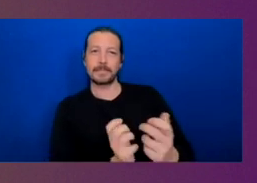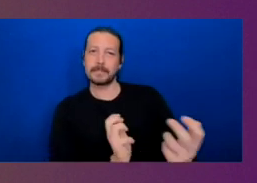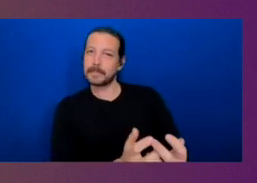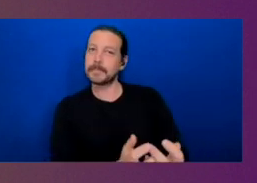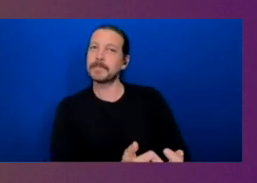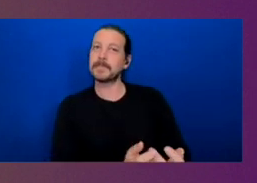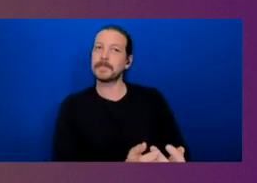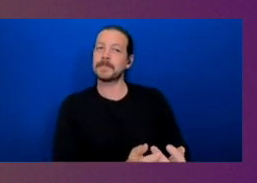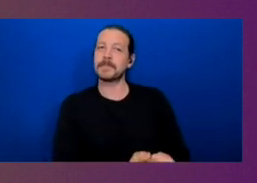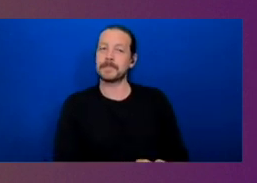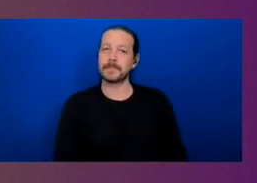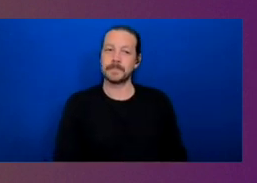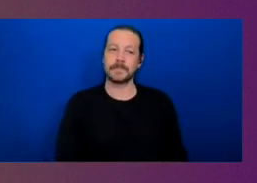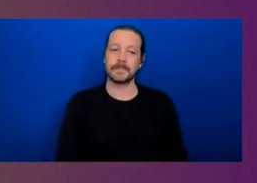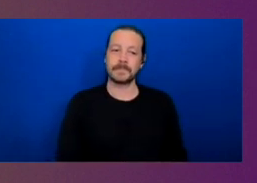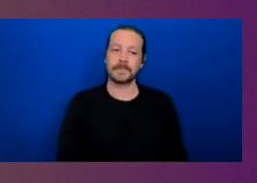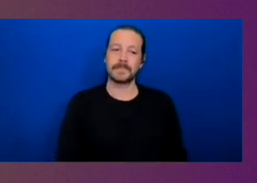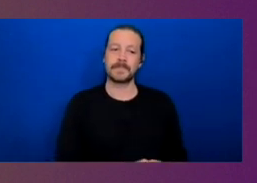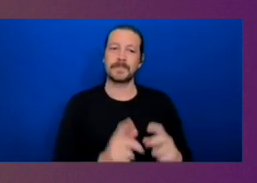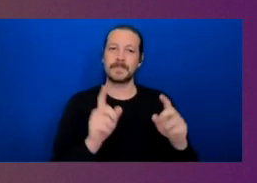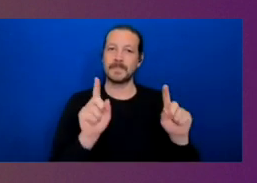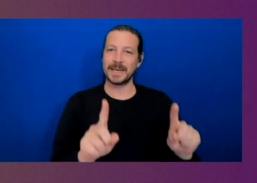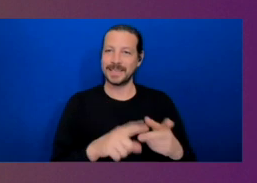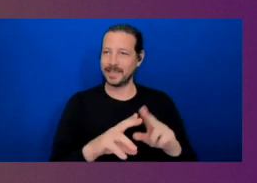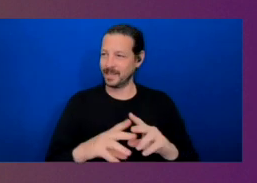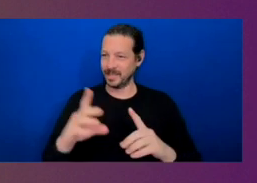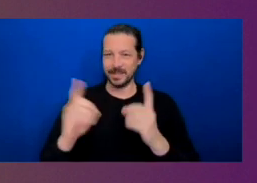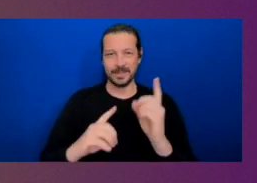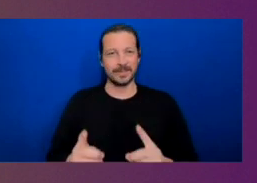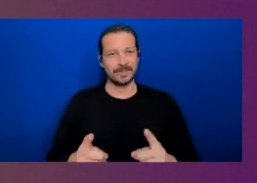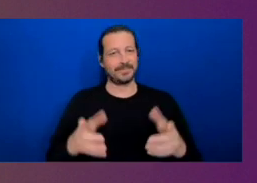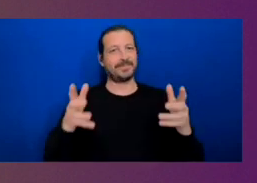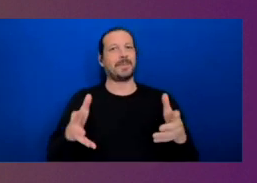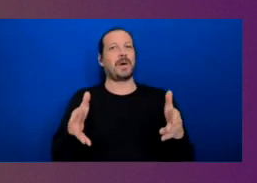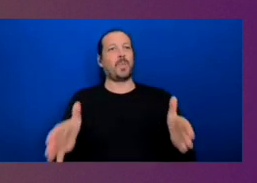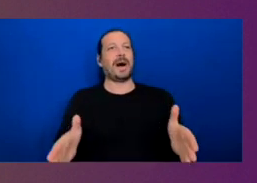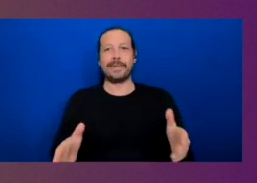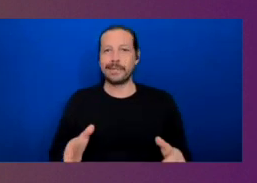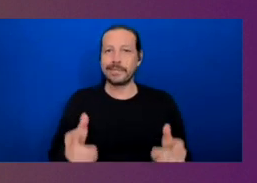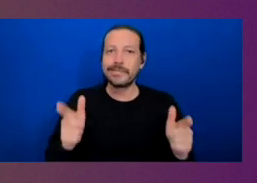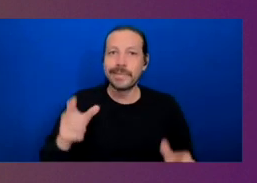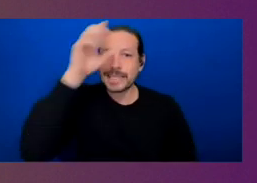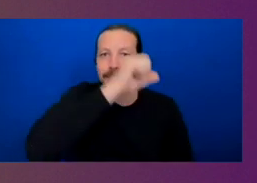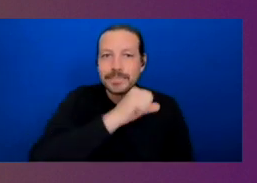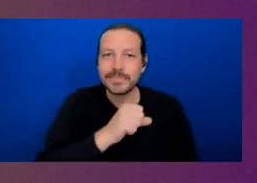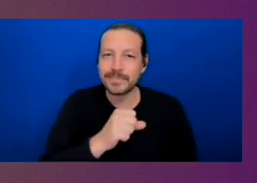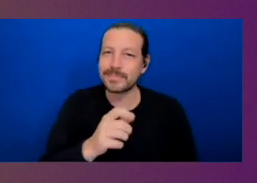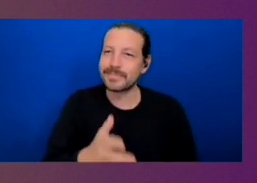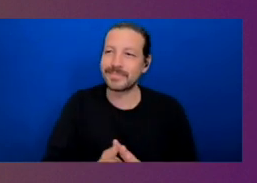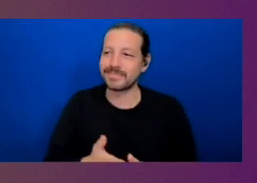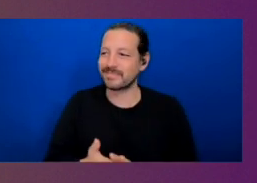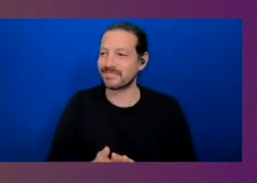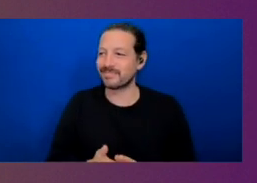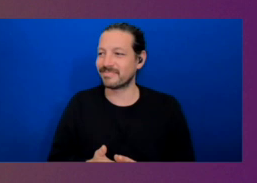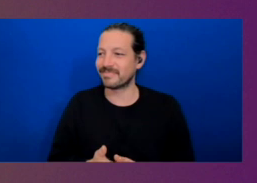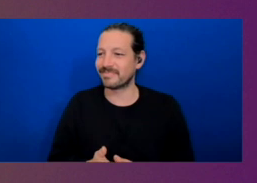that particular user. But if it has been designed in a way that's kind of through assumption, then potentially we're kind of worse